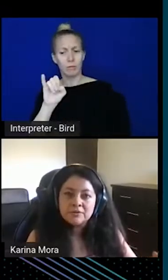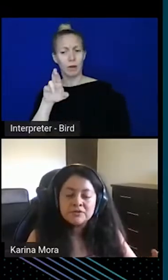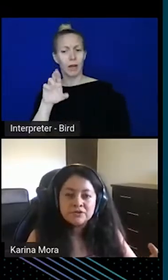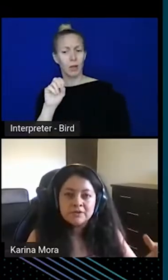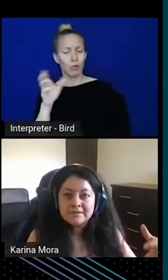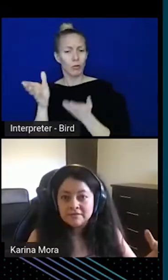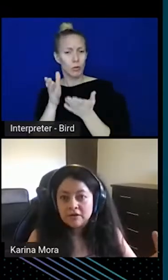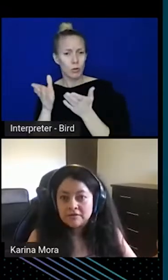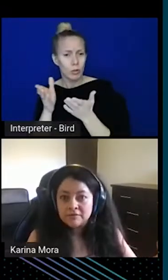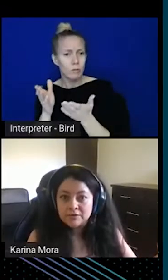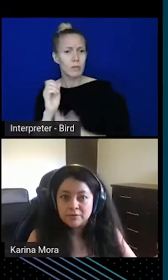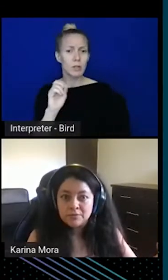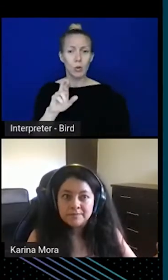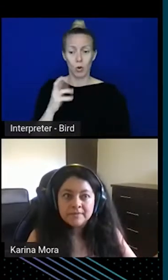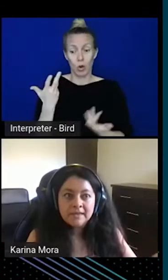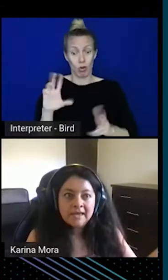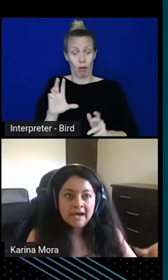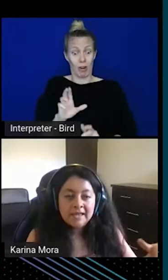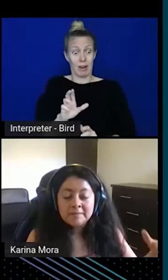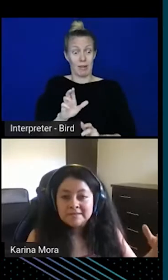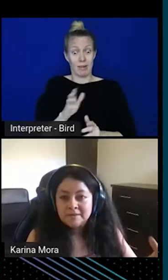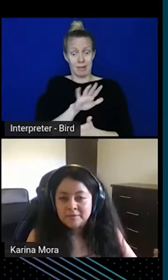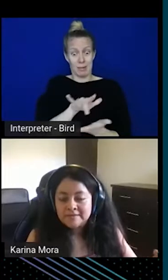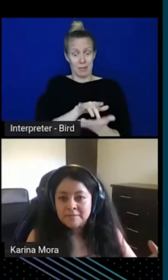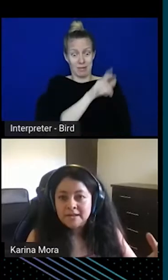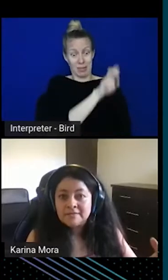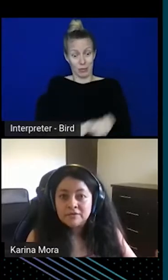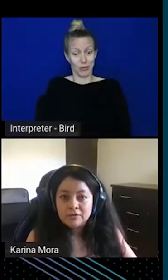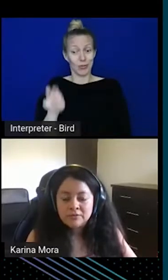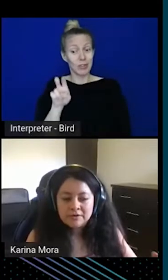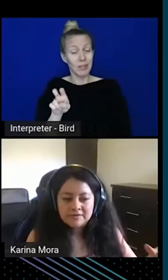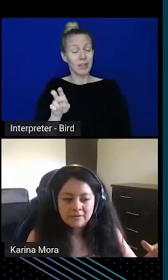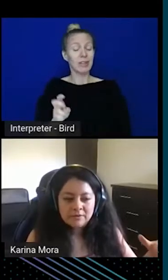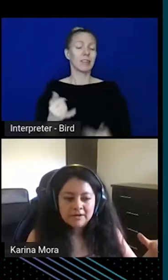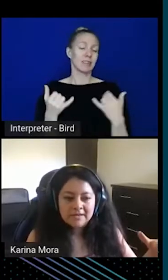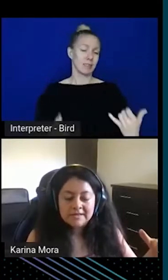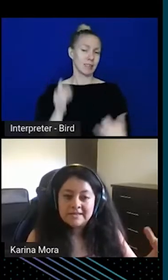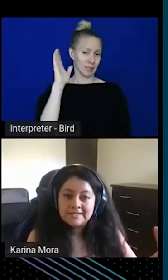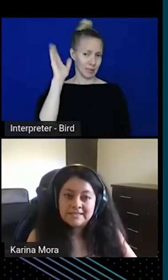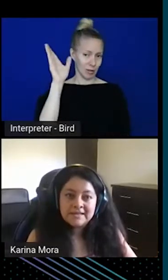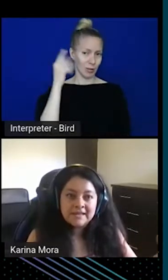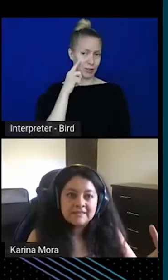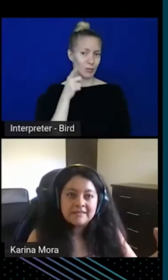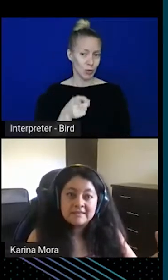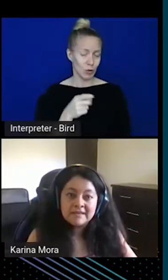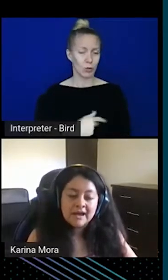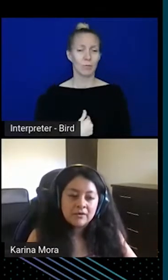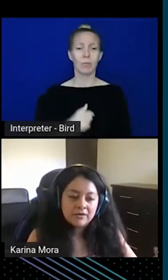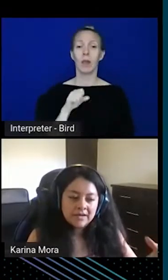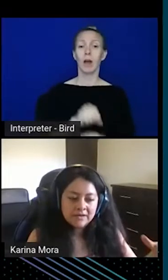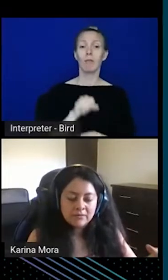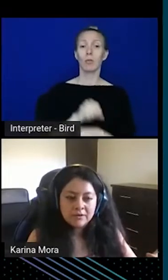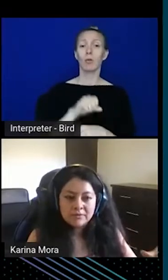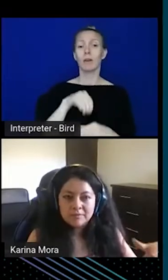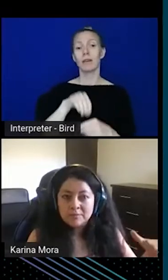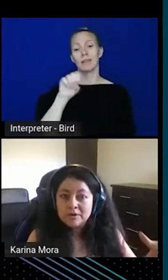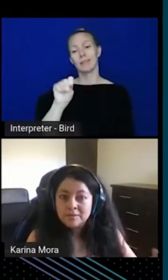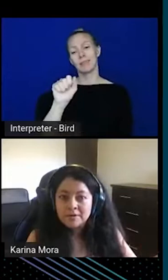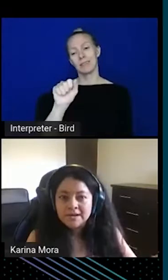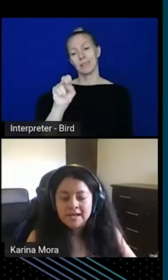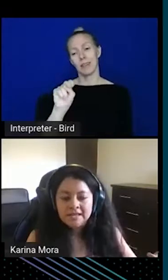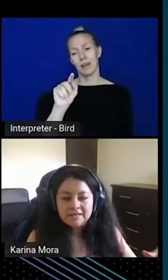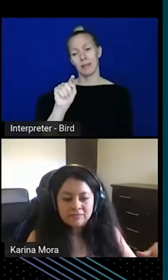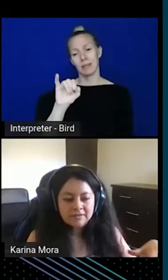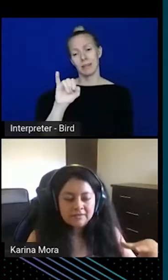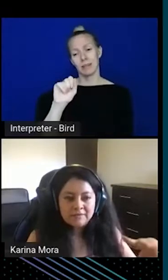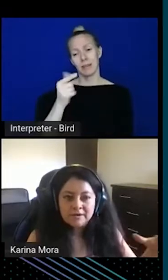of evolution, this talk is for you. I am a tech principal at ThoughtWorks. I work in Chile, in Santiago. I have worked with